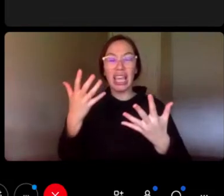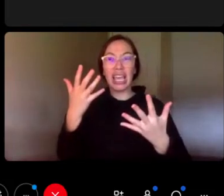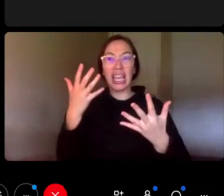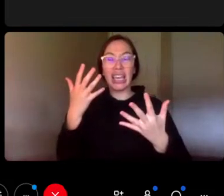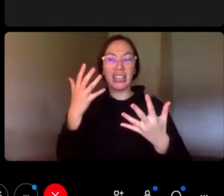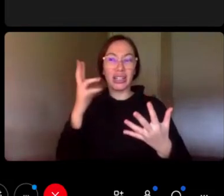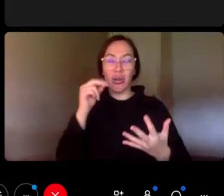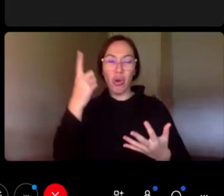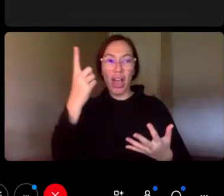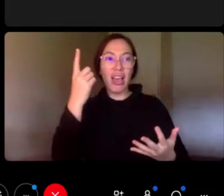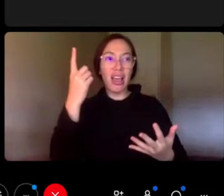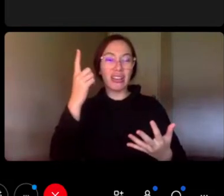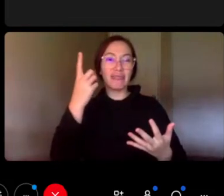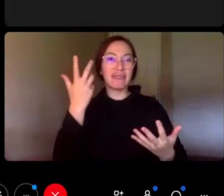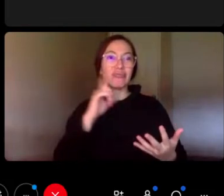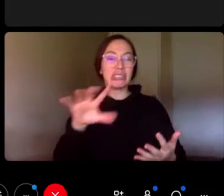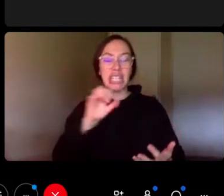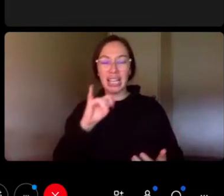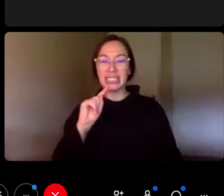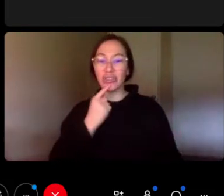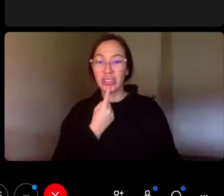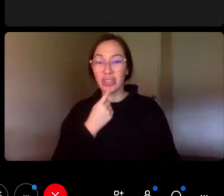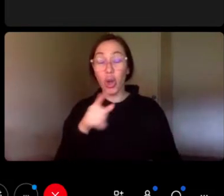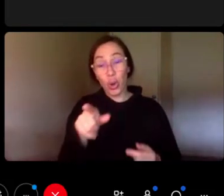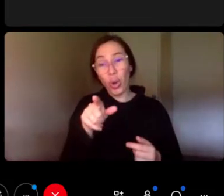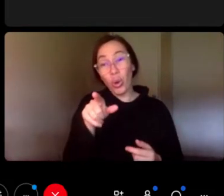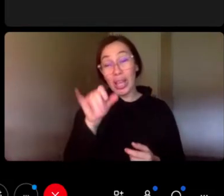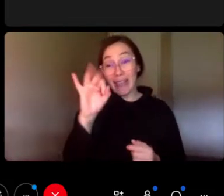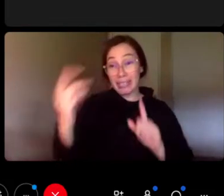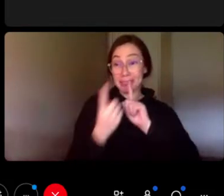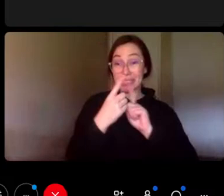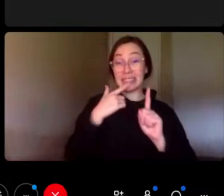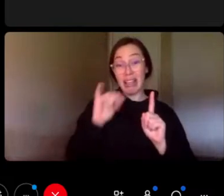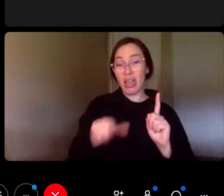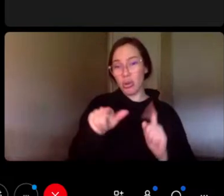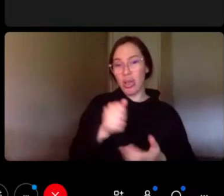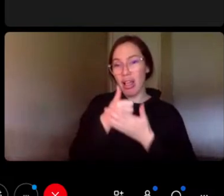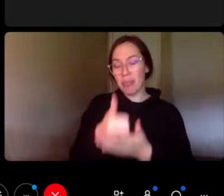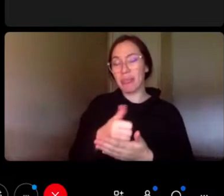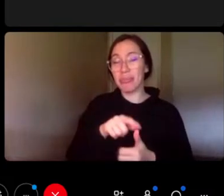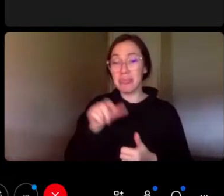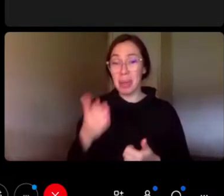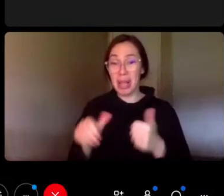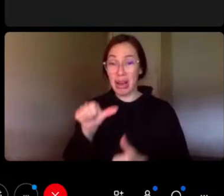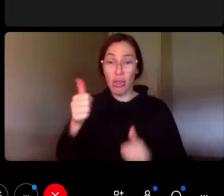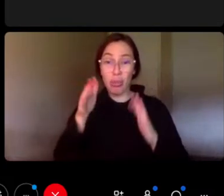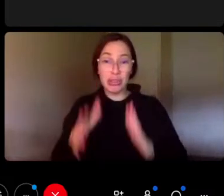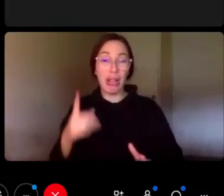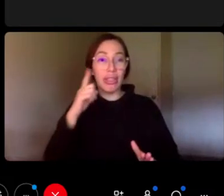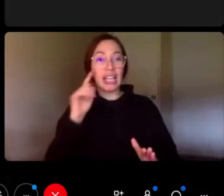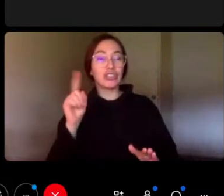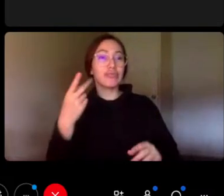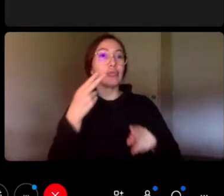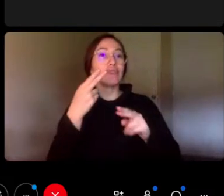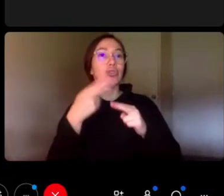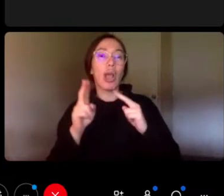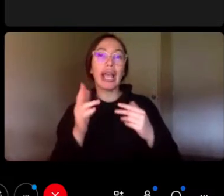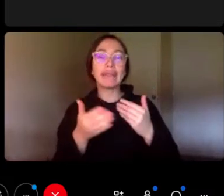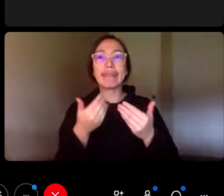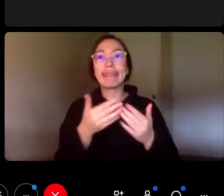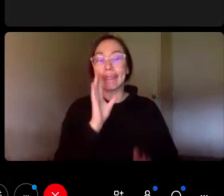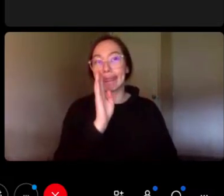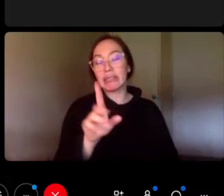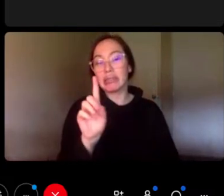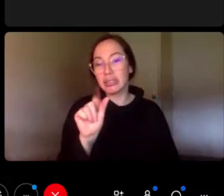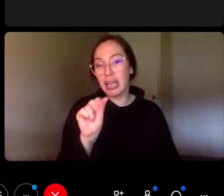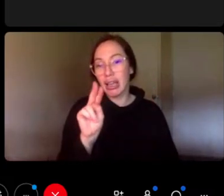know, I don't think it's being taken seriously. And you can help with that. The other is just somebody that just thinks maybe it's a shortcut. If I go to